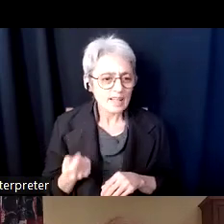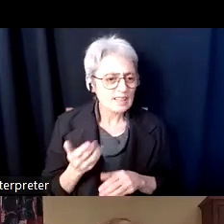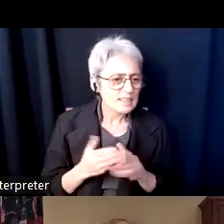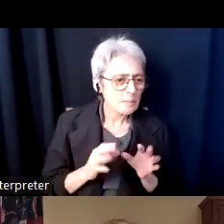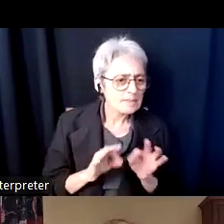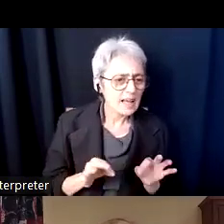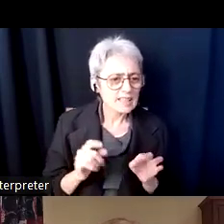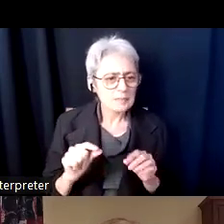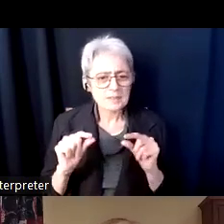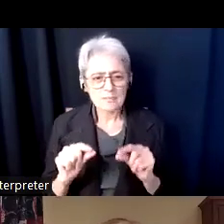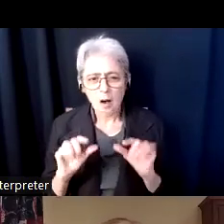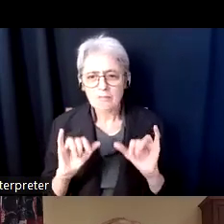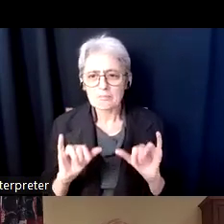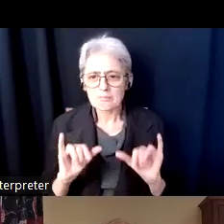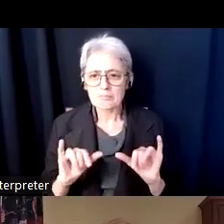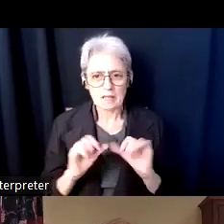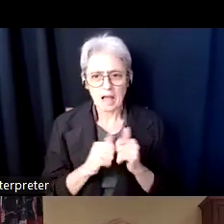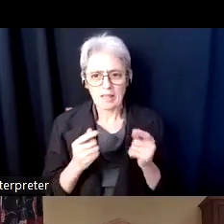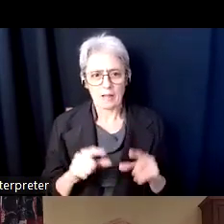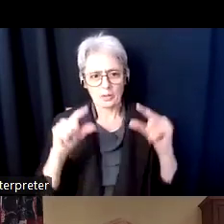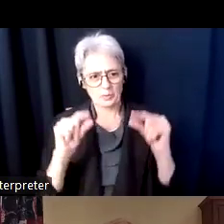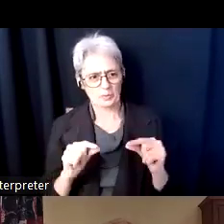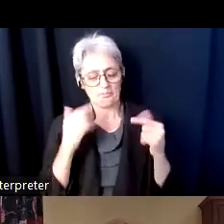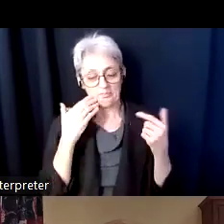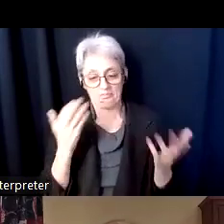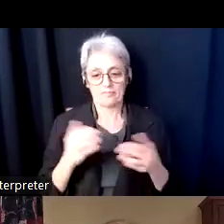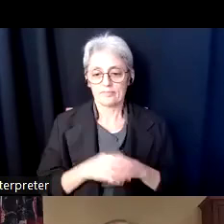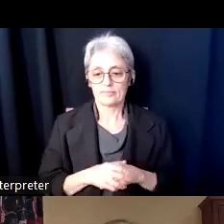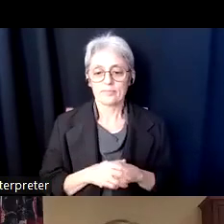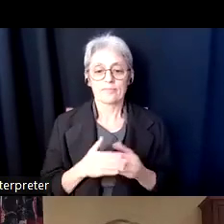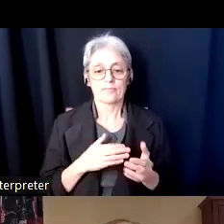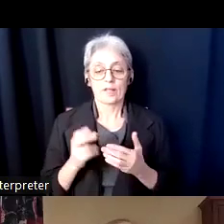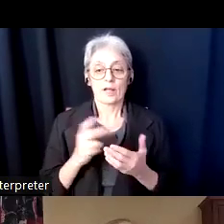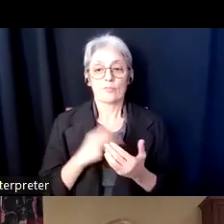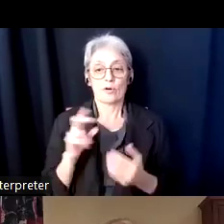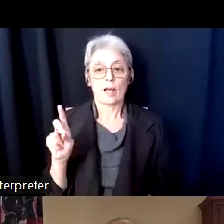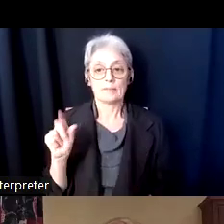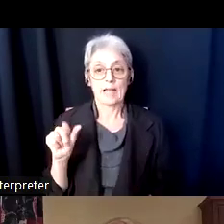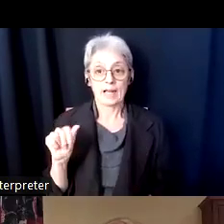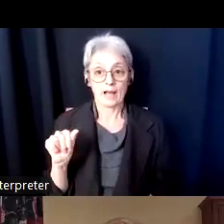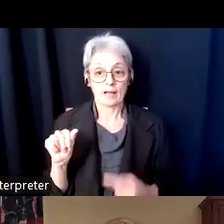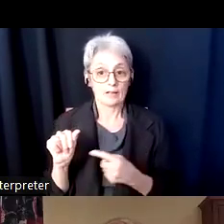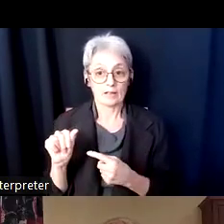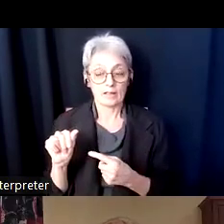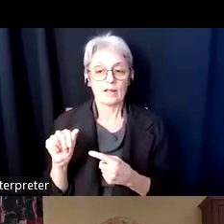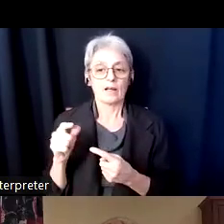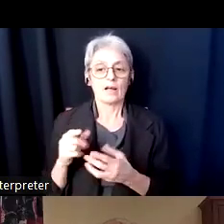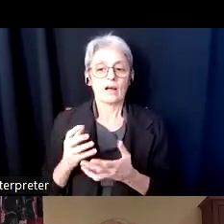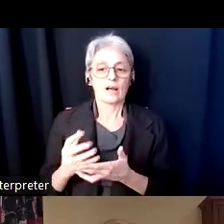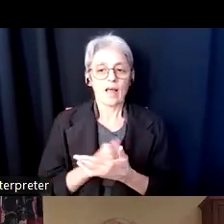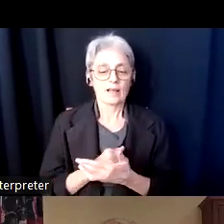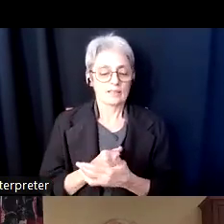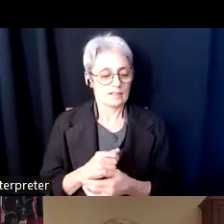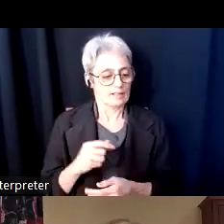little small on the slide. I don't know how that happened. But the program data I'm going to refer to today was collected from